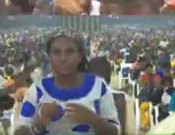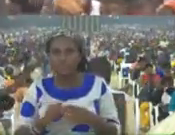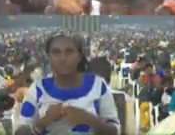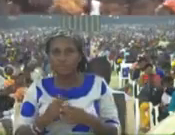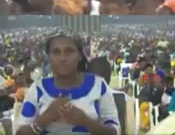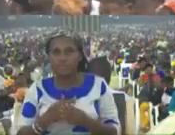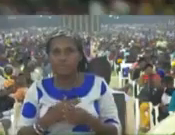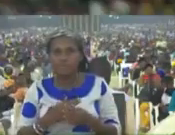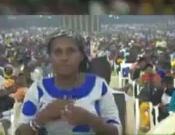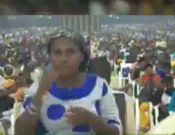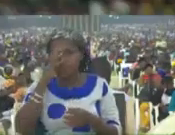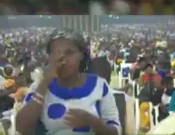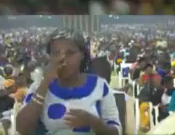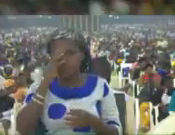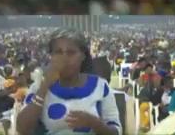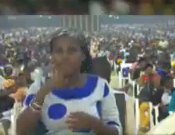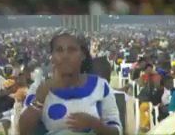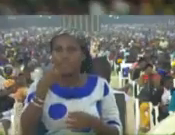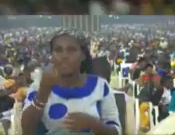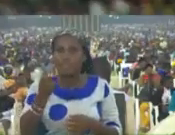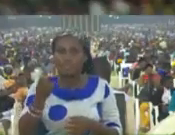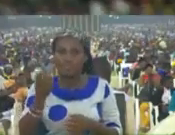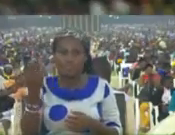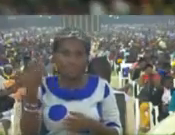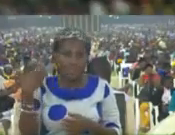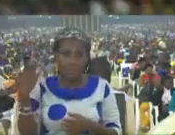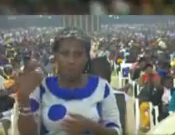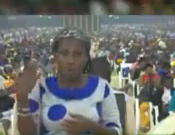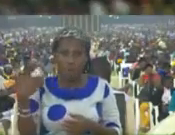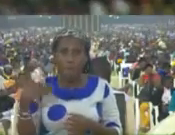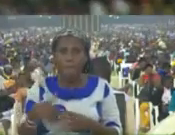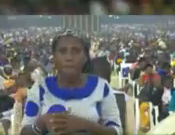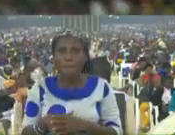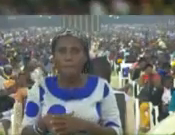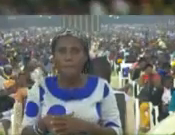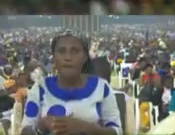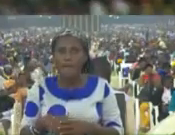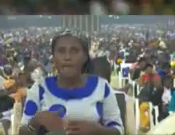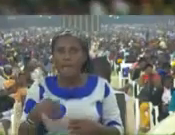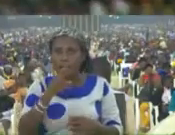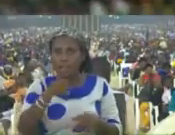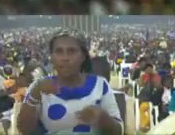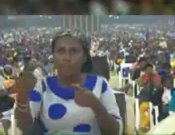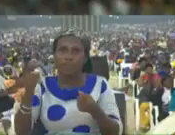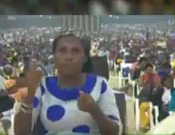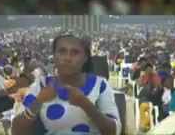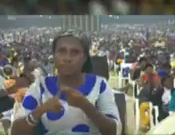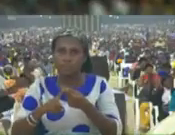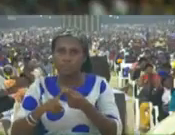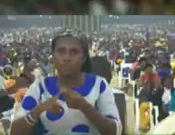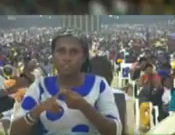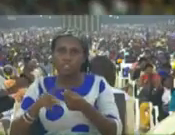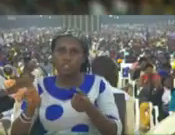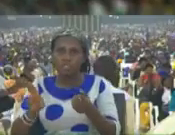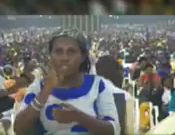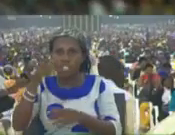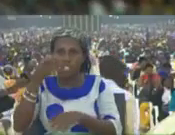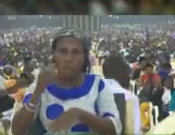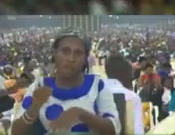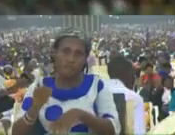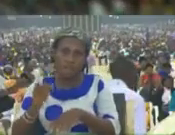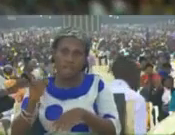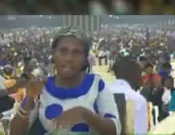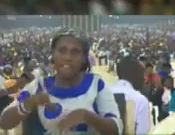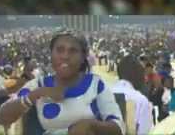I've told you this before. I came to University of Lagos for an interview